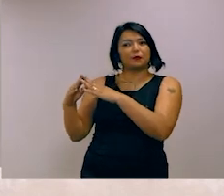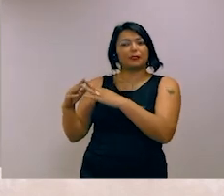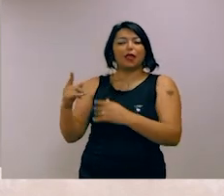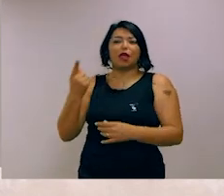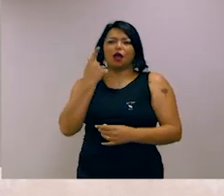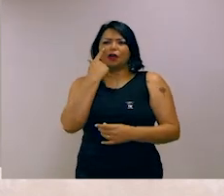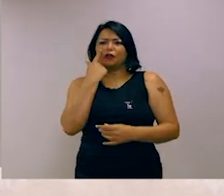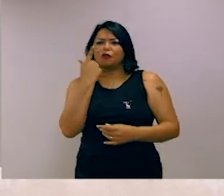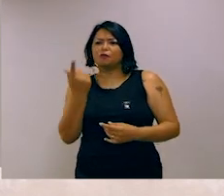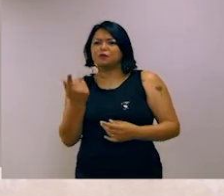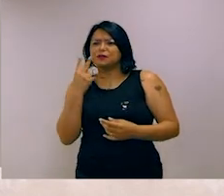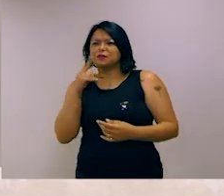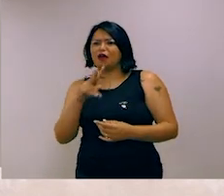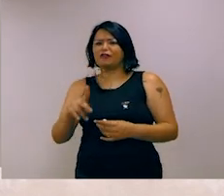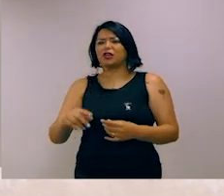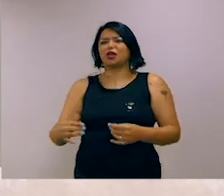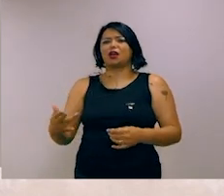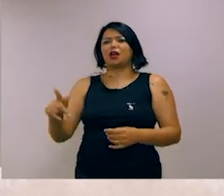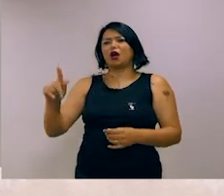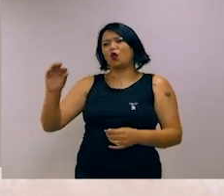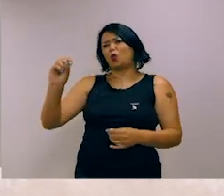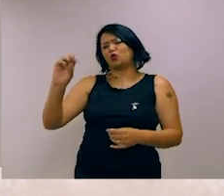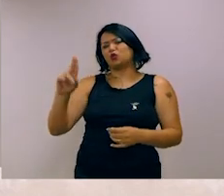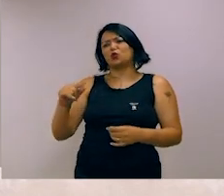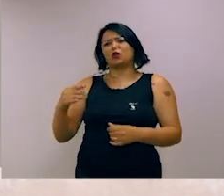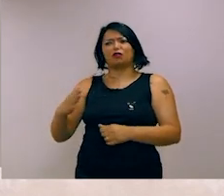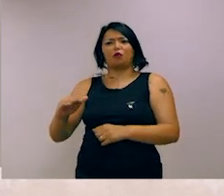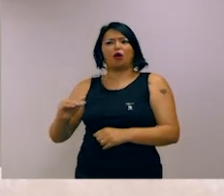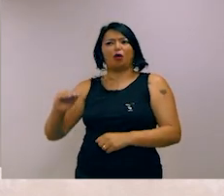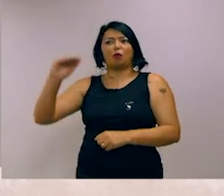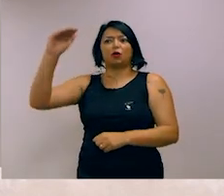obesity, which is a real theory, by the way.